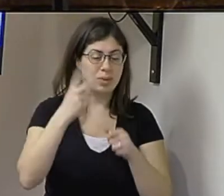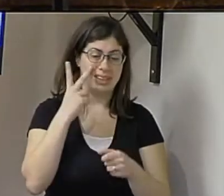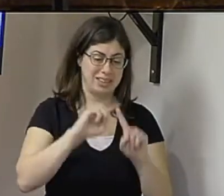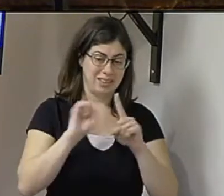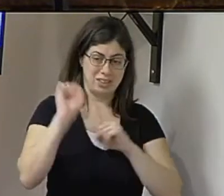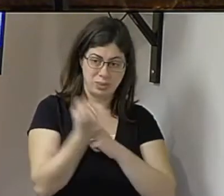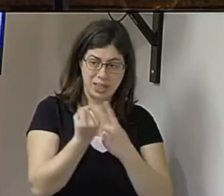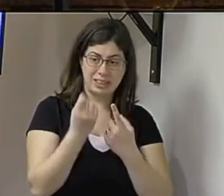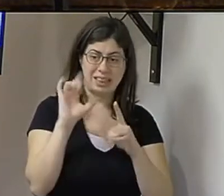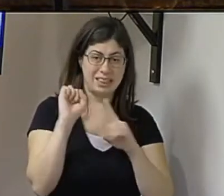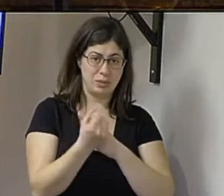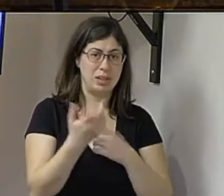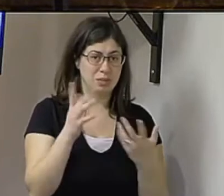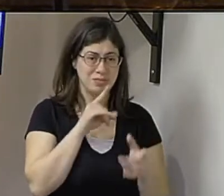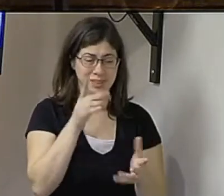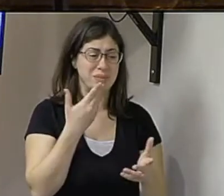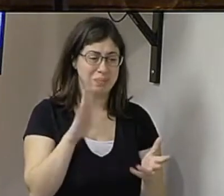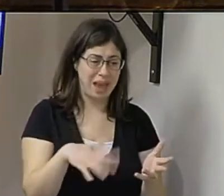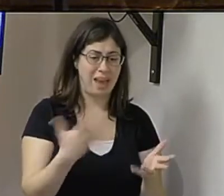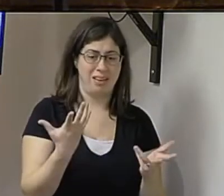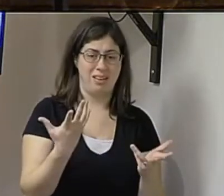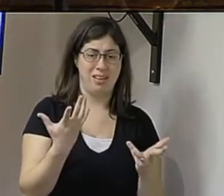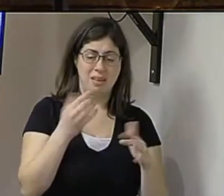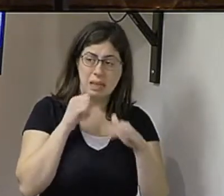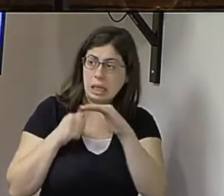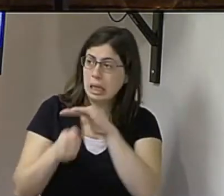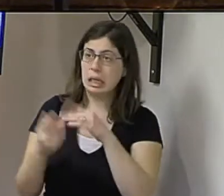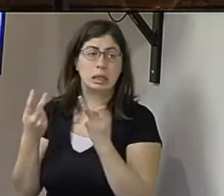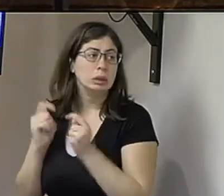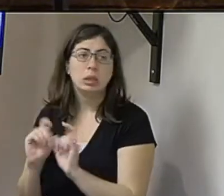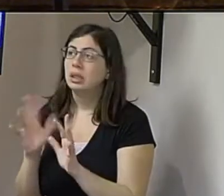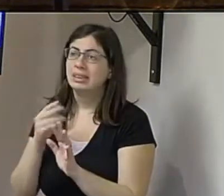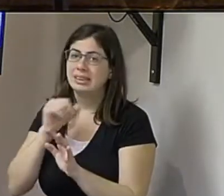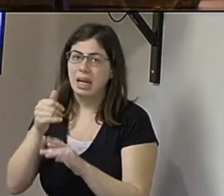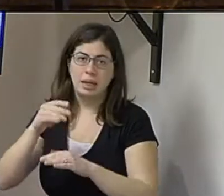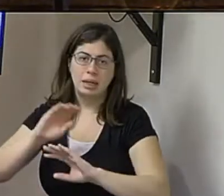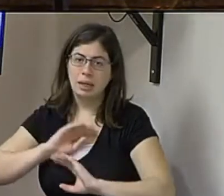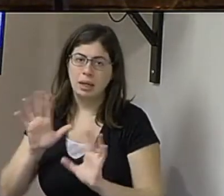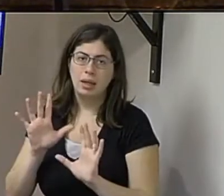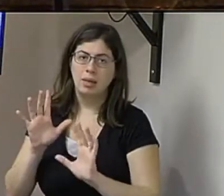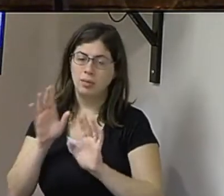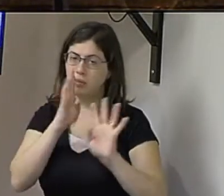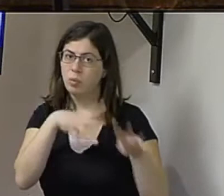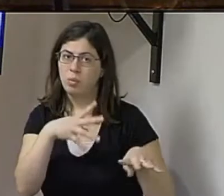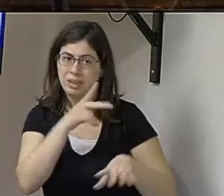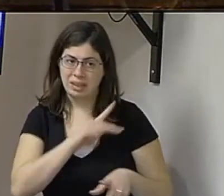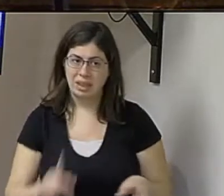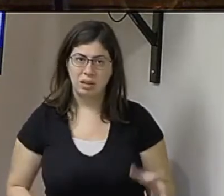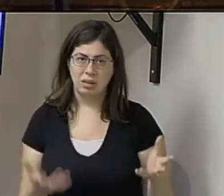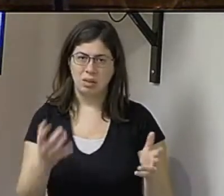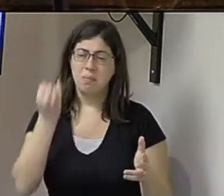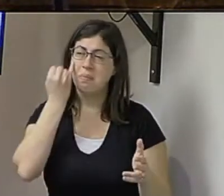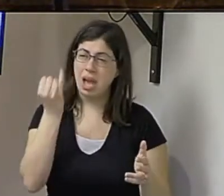situations, and this situation looked pretty bad, right? They've hidden out, they've done their best, and it still wasn't good enough to stay off of the king's radar. This would have been, can